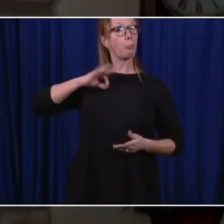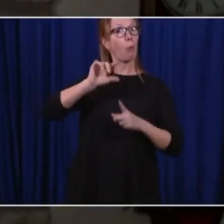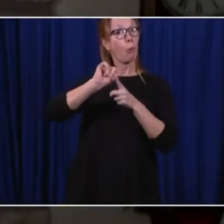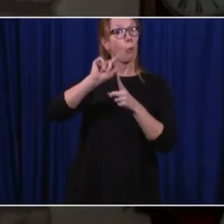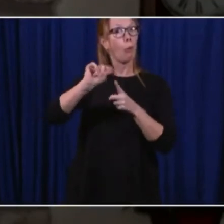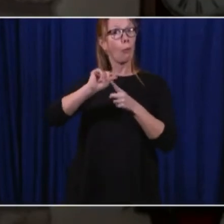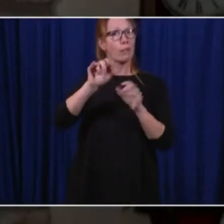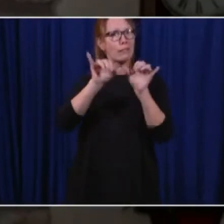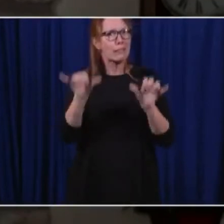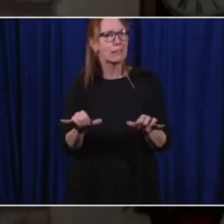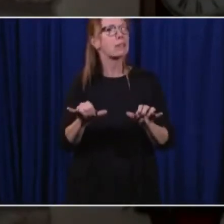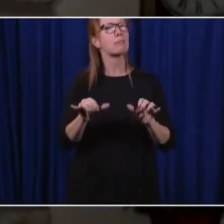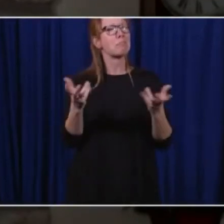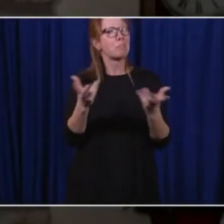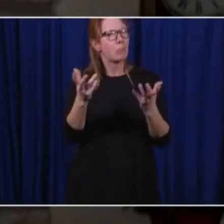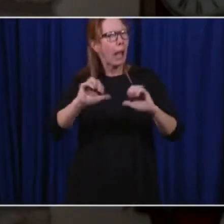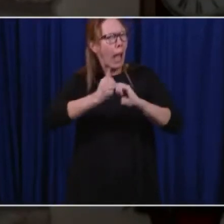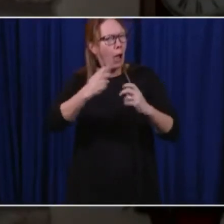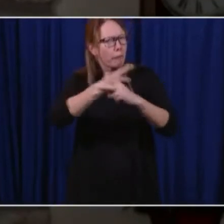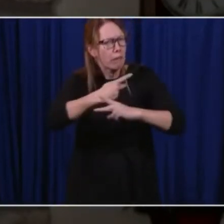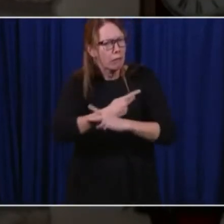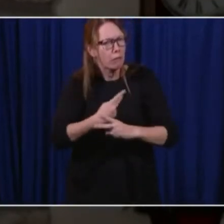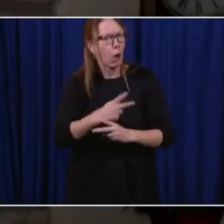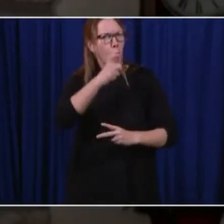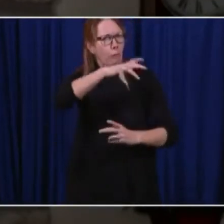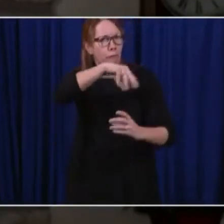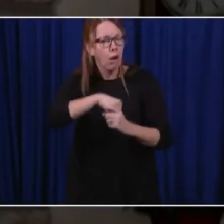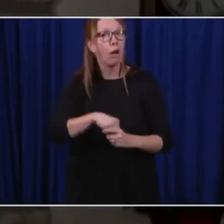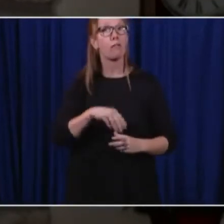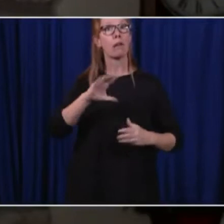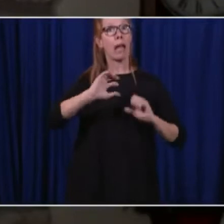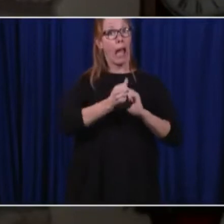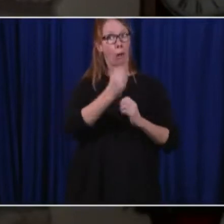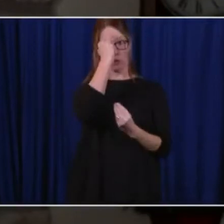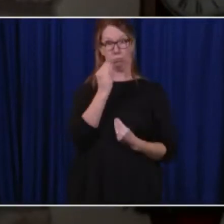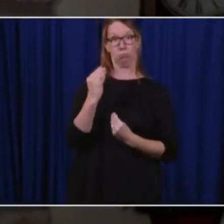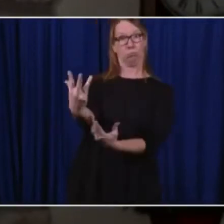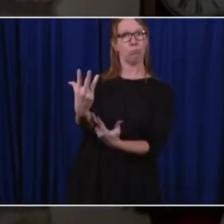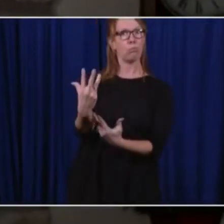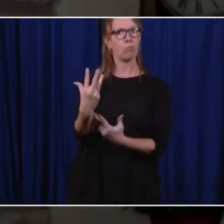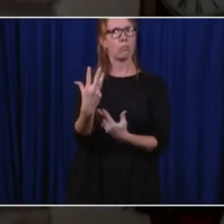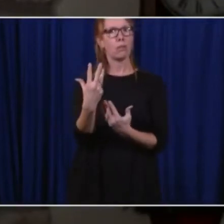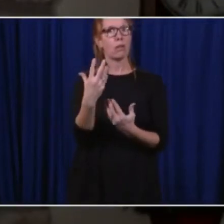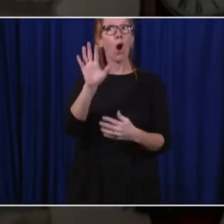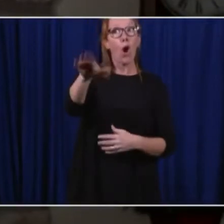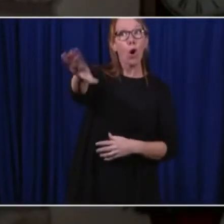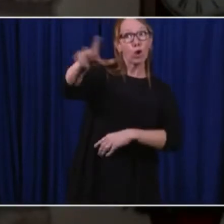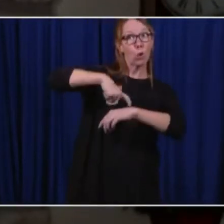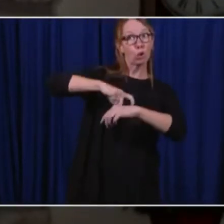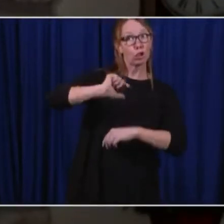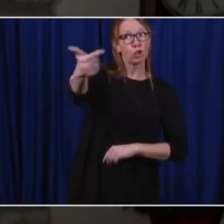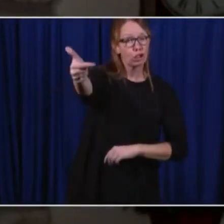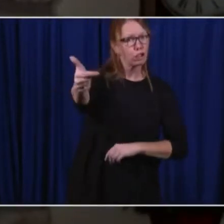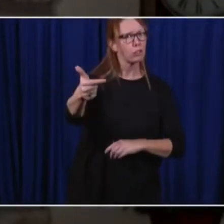how do you get to notify people? How will the people who are listening or watching today be notified, hey, it's time to go get